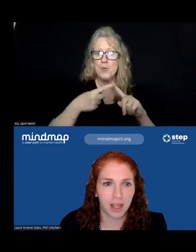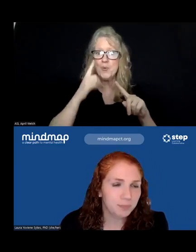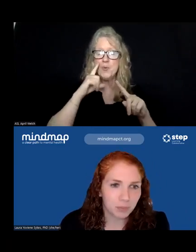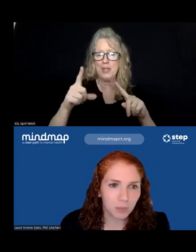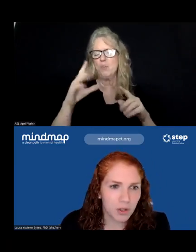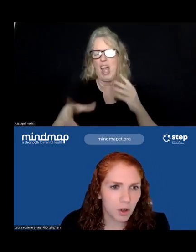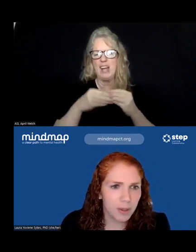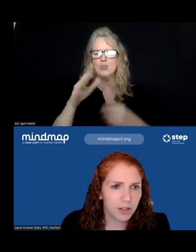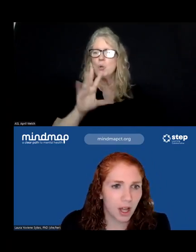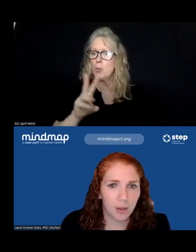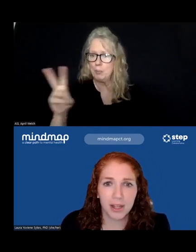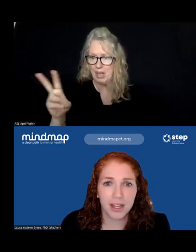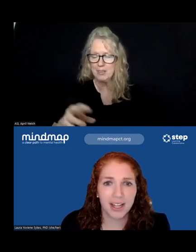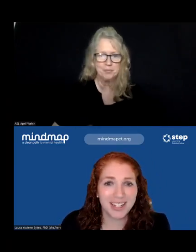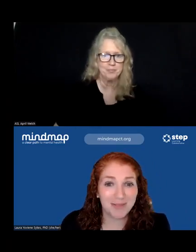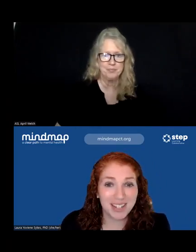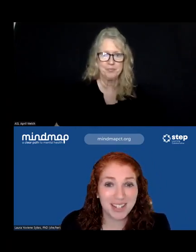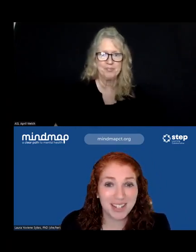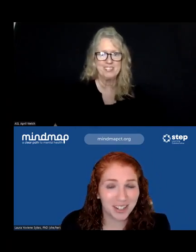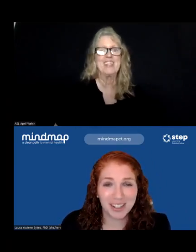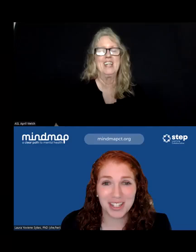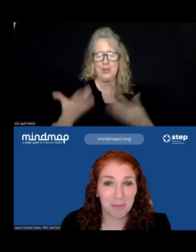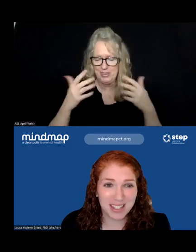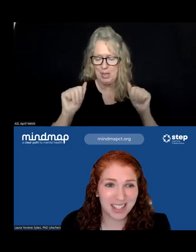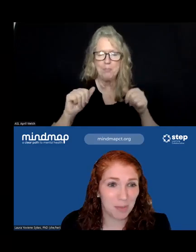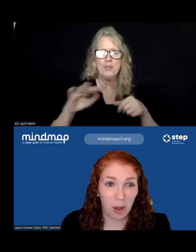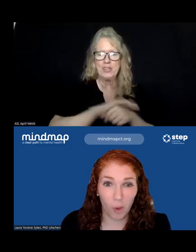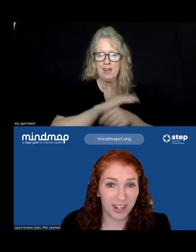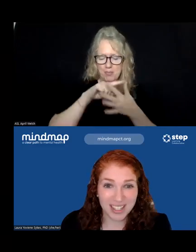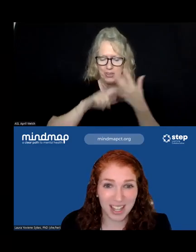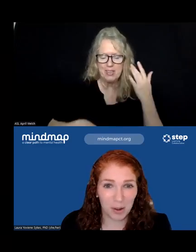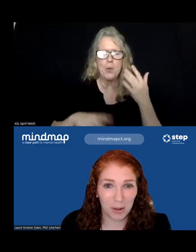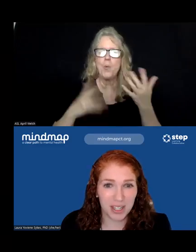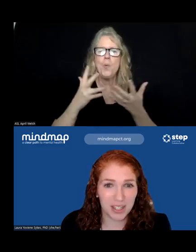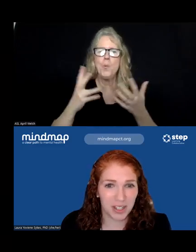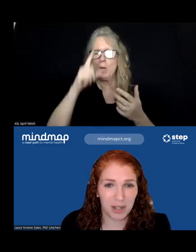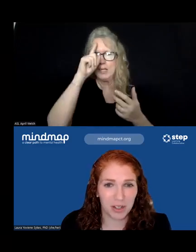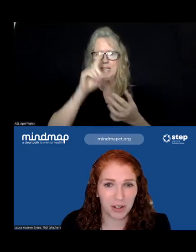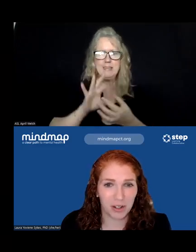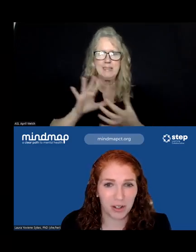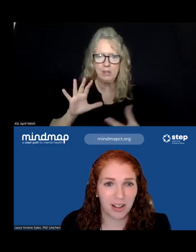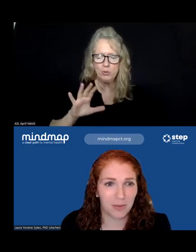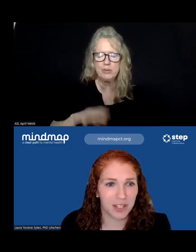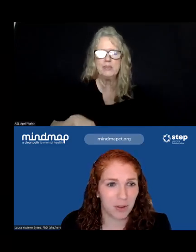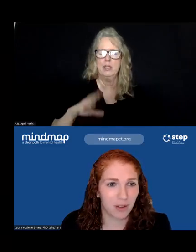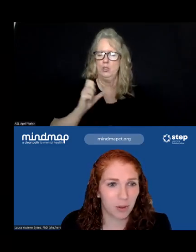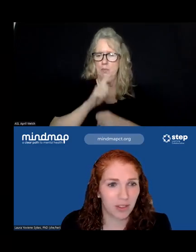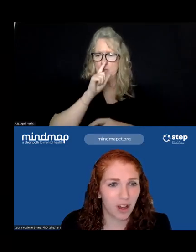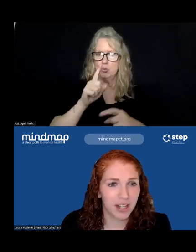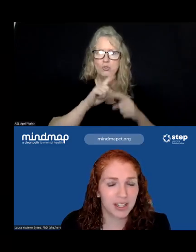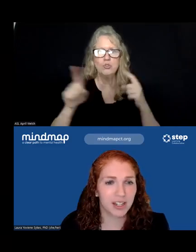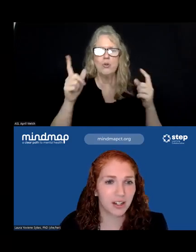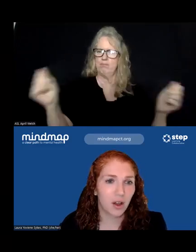website. So I'll be attempting to cover some basics about what is psychosis, just to make sure we can level set with everyone